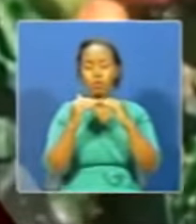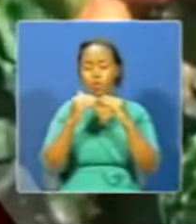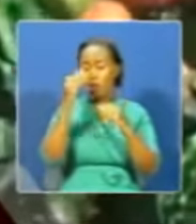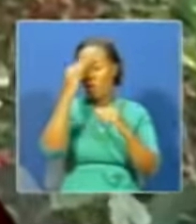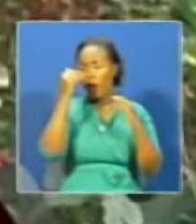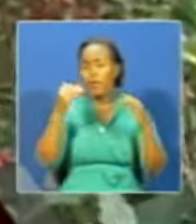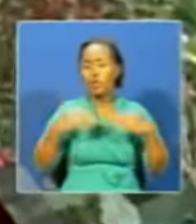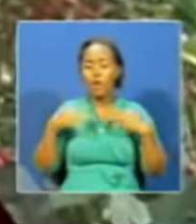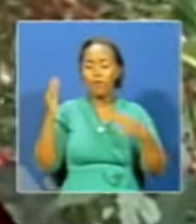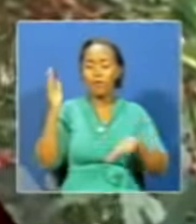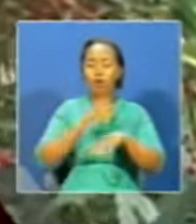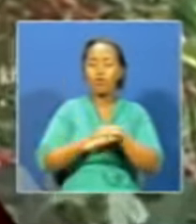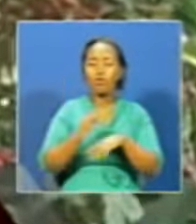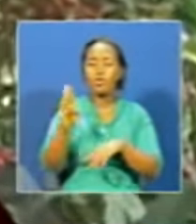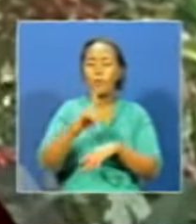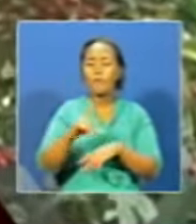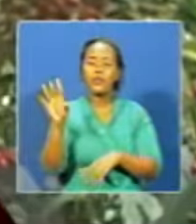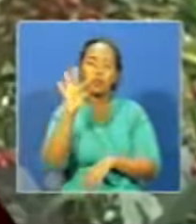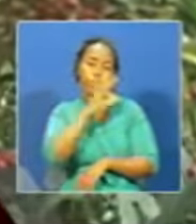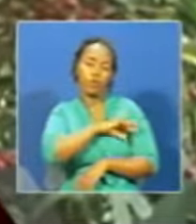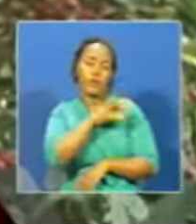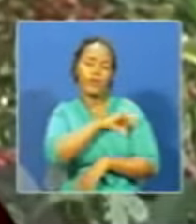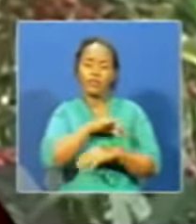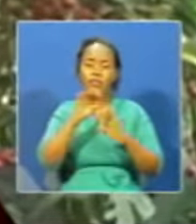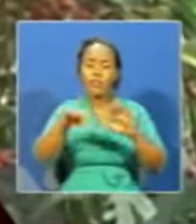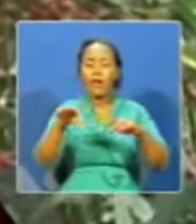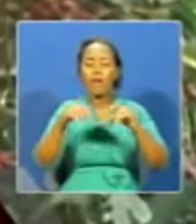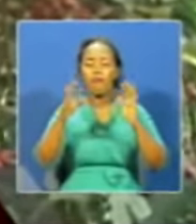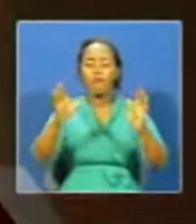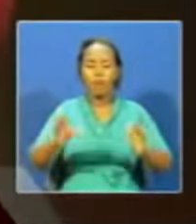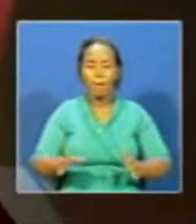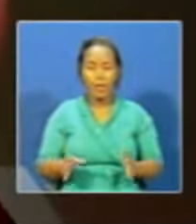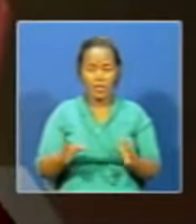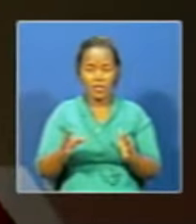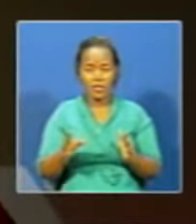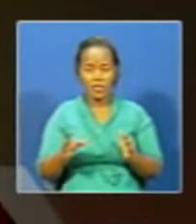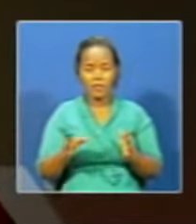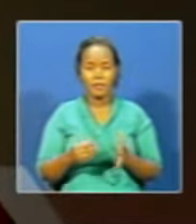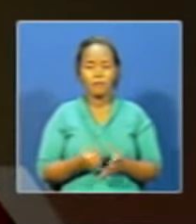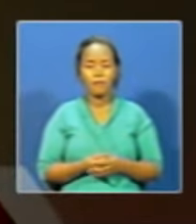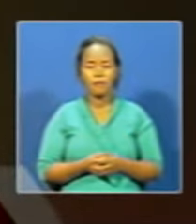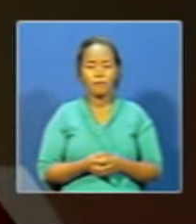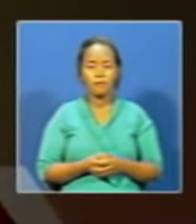benefits farmers. Benson Yoba reporting for KBC Primetime.